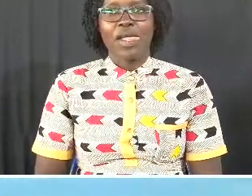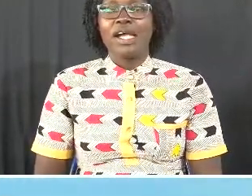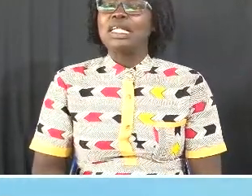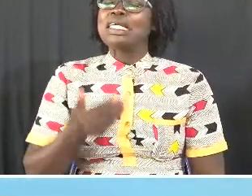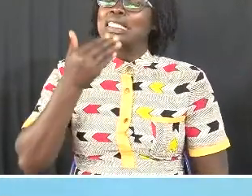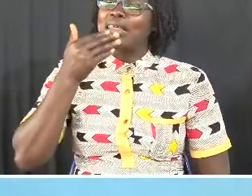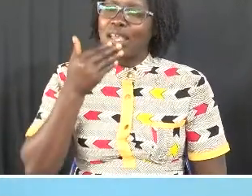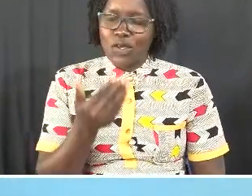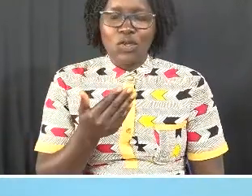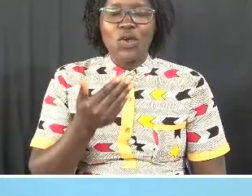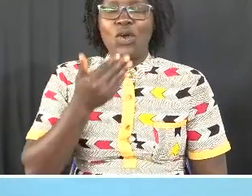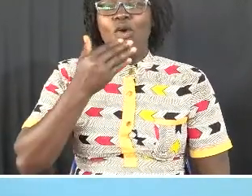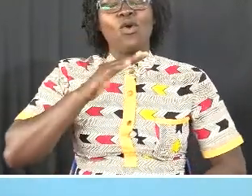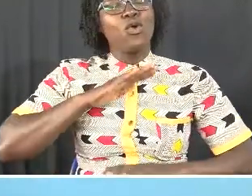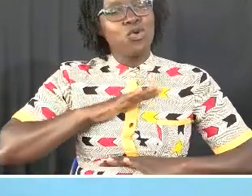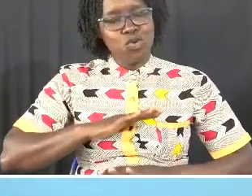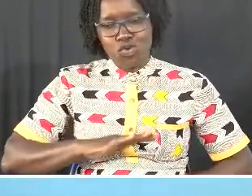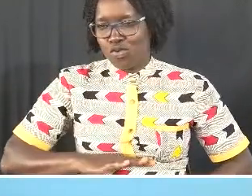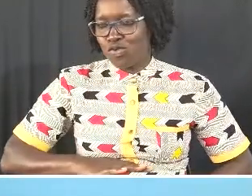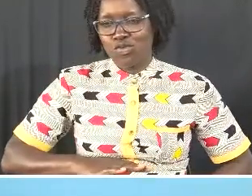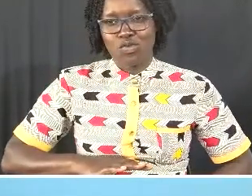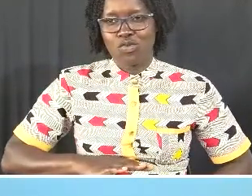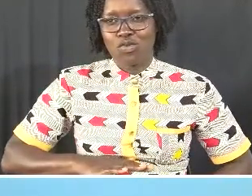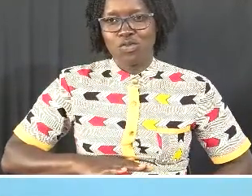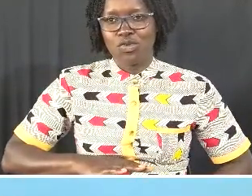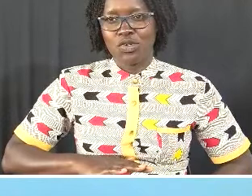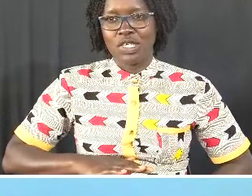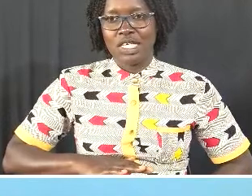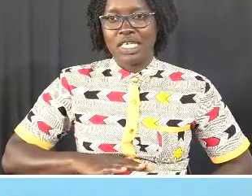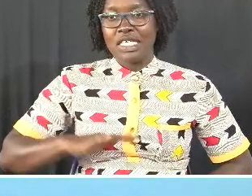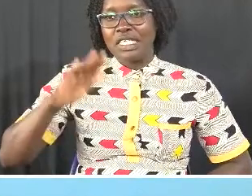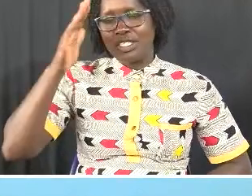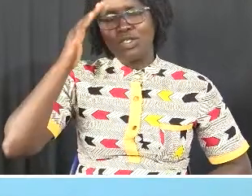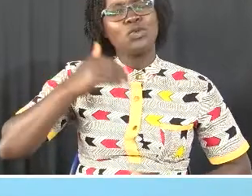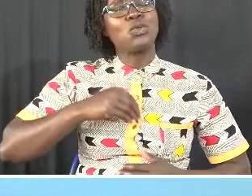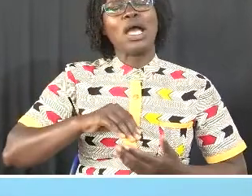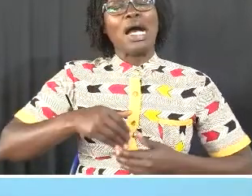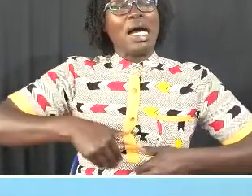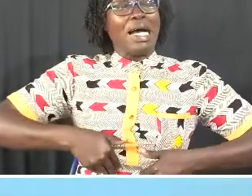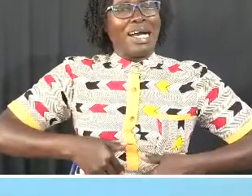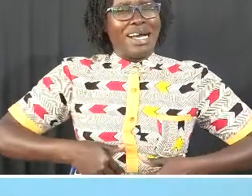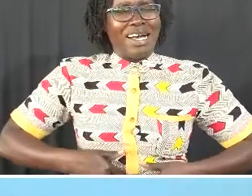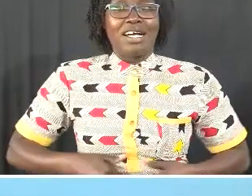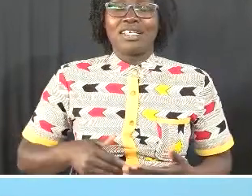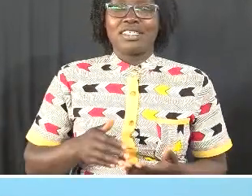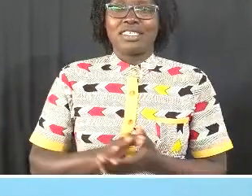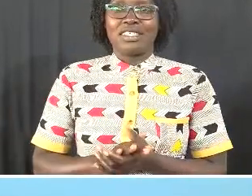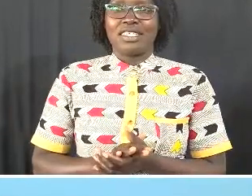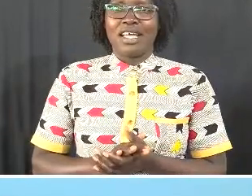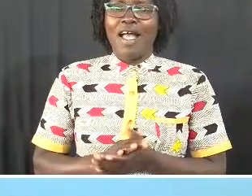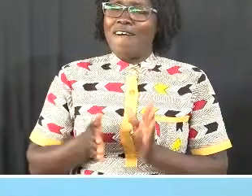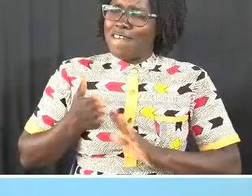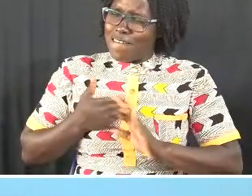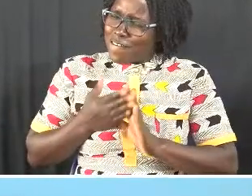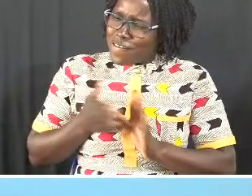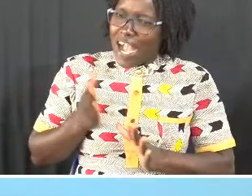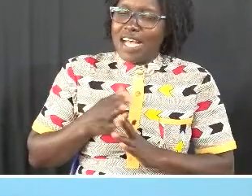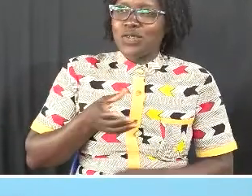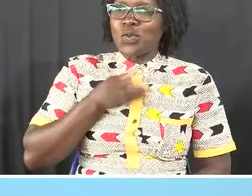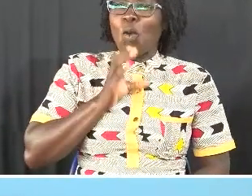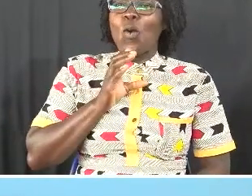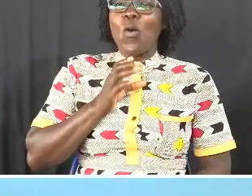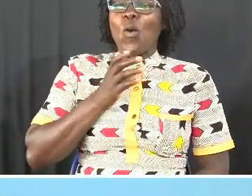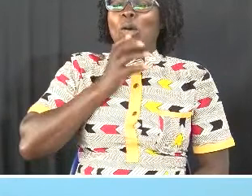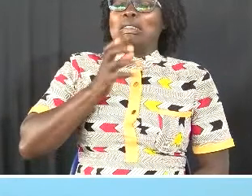much for that juice. Let's take it." And she realized that we are very hungry because it took seconds to finish the glass.